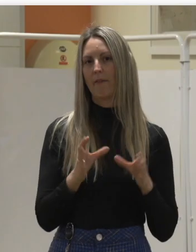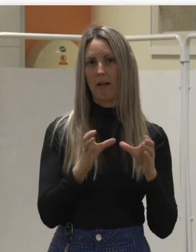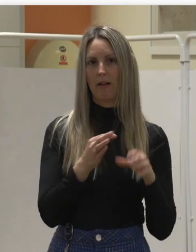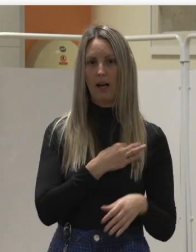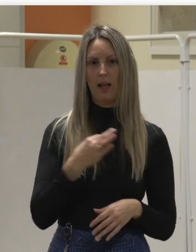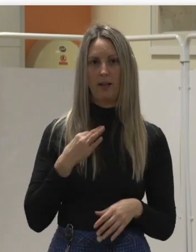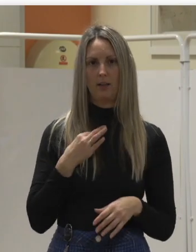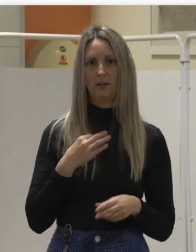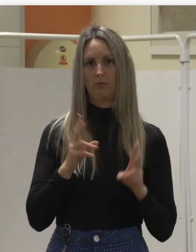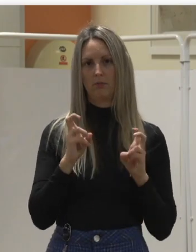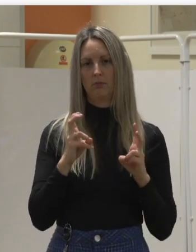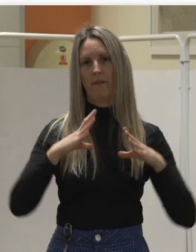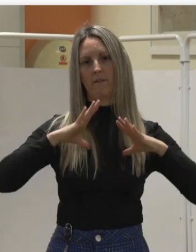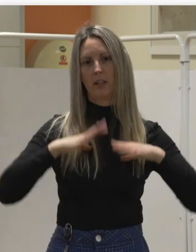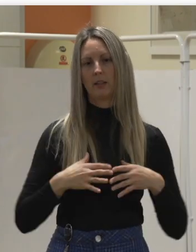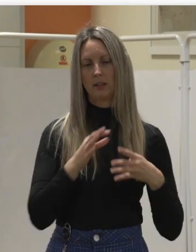more widespread?